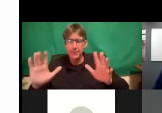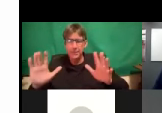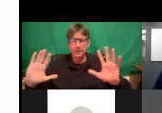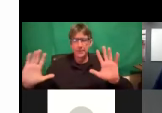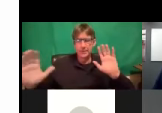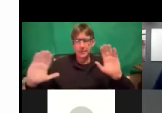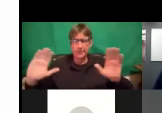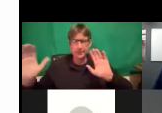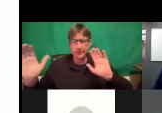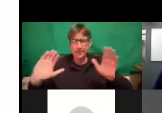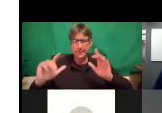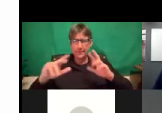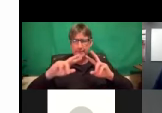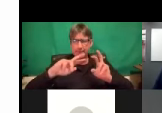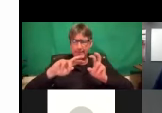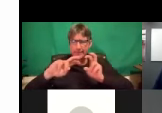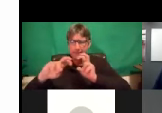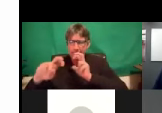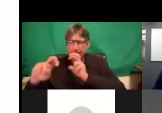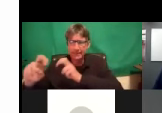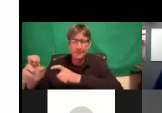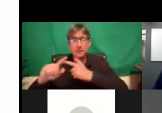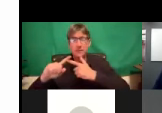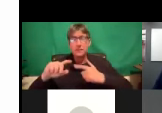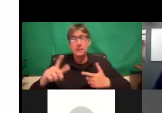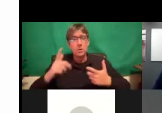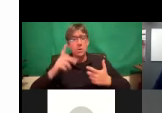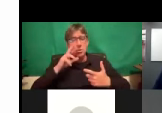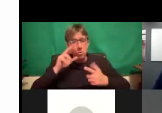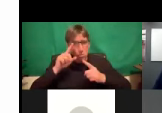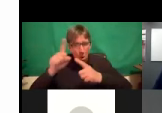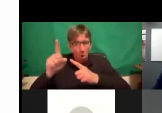in line with those redesign and transformation plans.